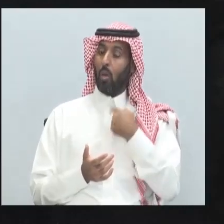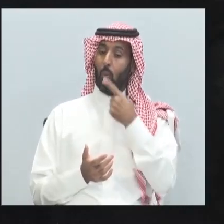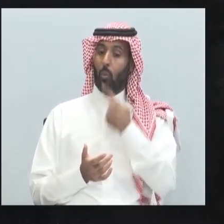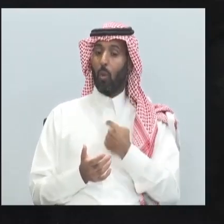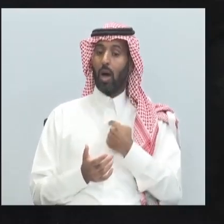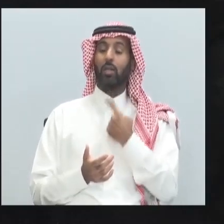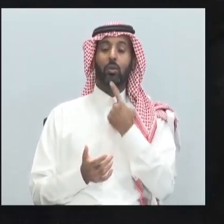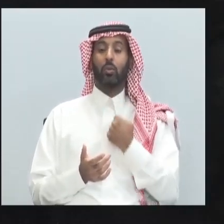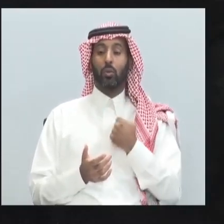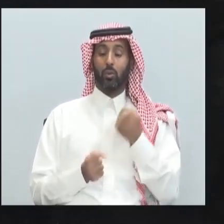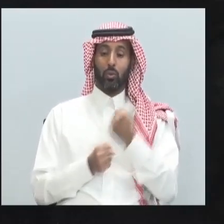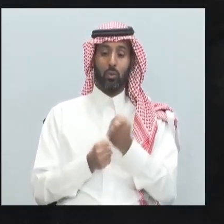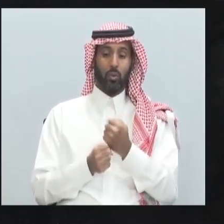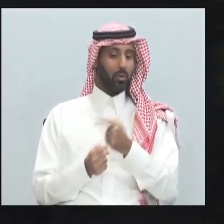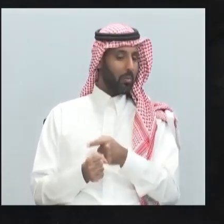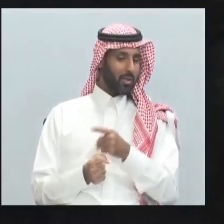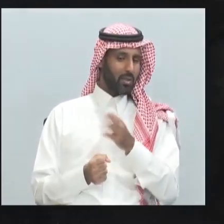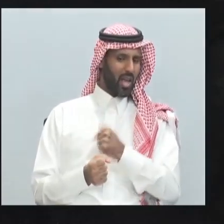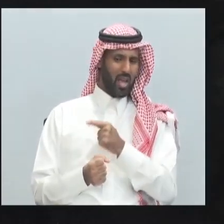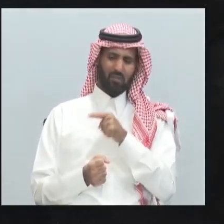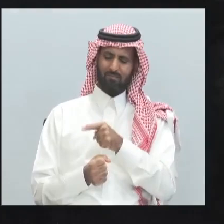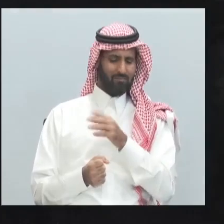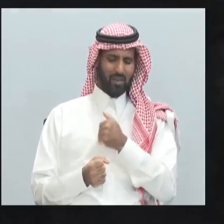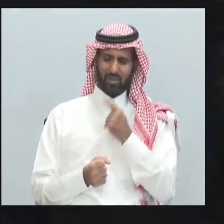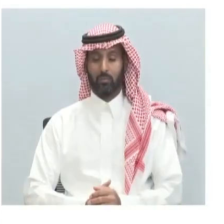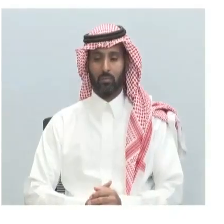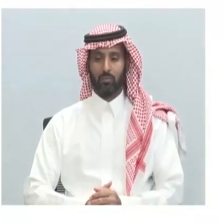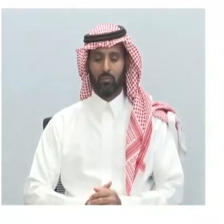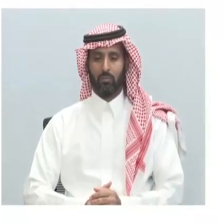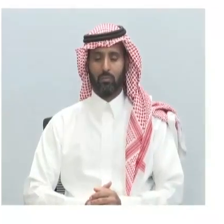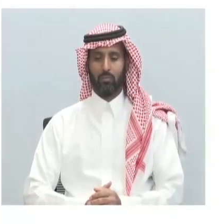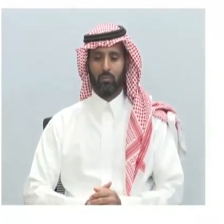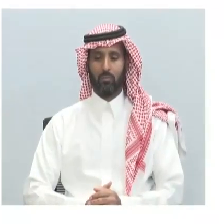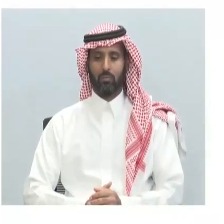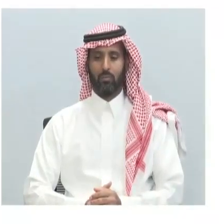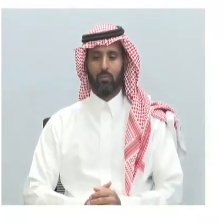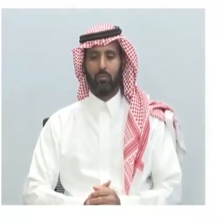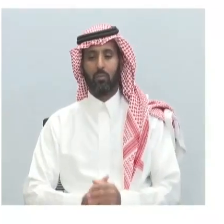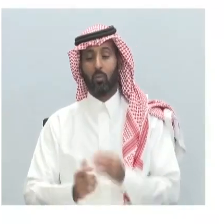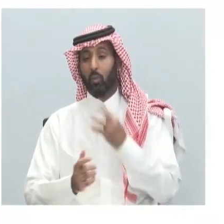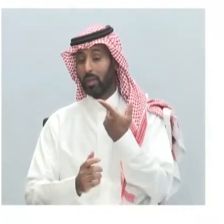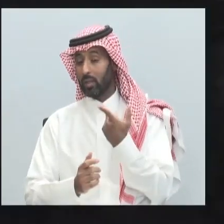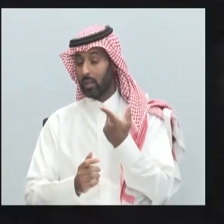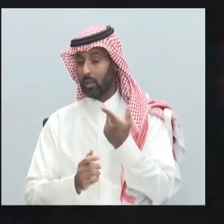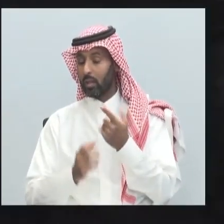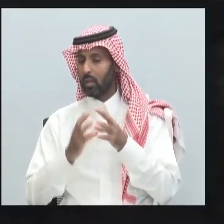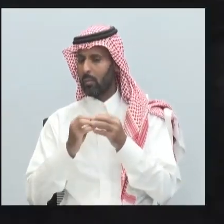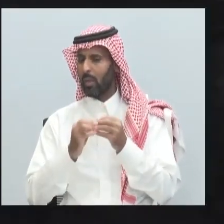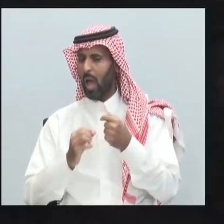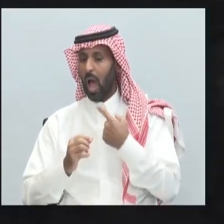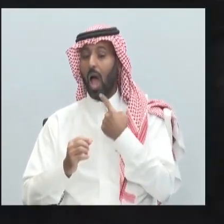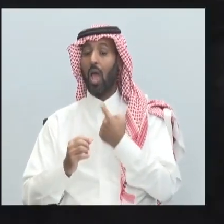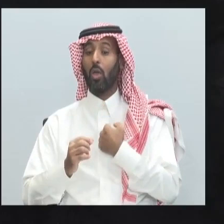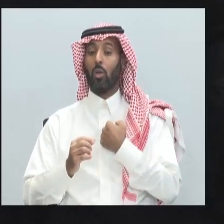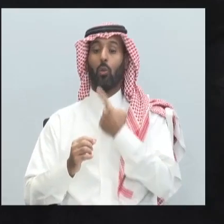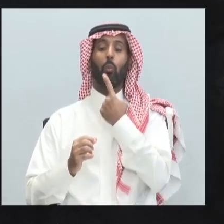something, but I have some excuses here. Okay, what does mean I'd like? It's